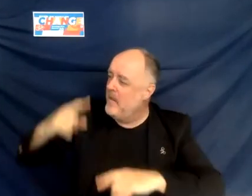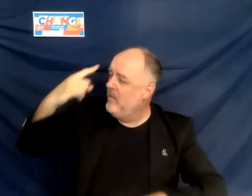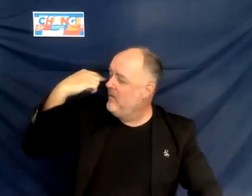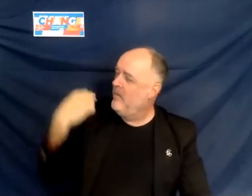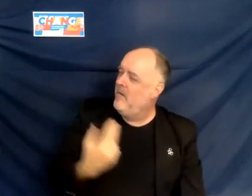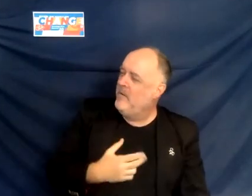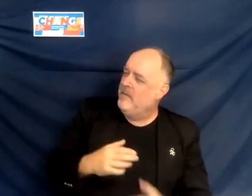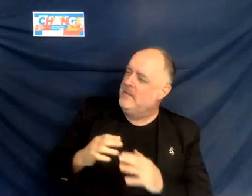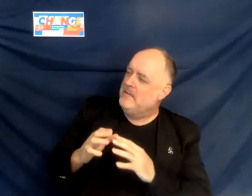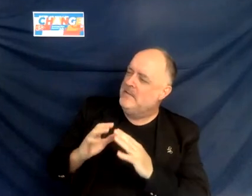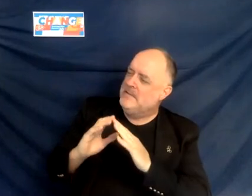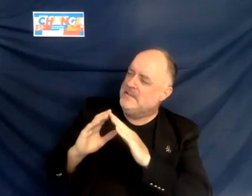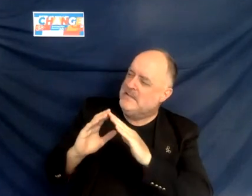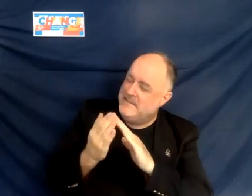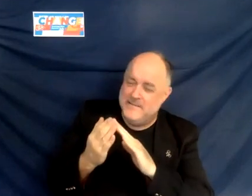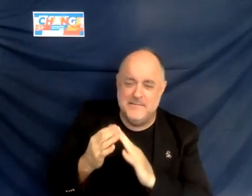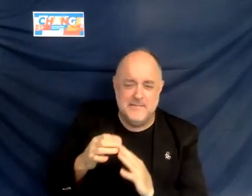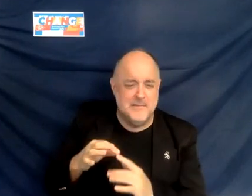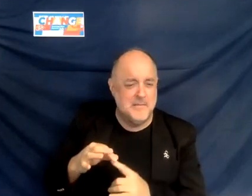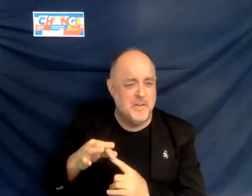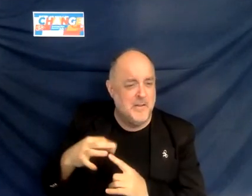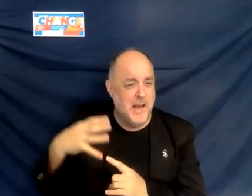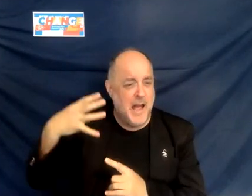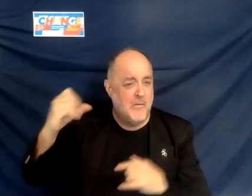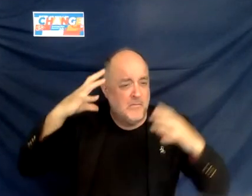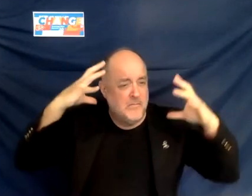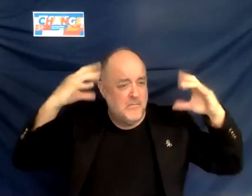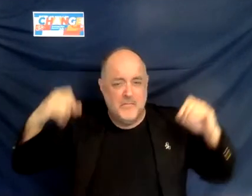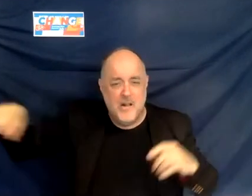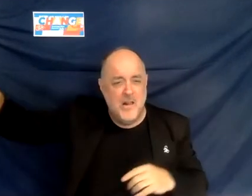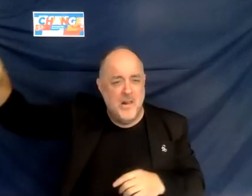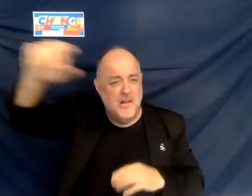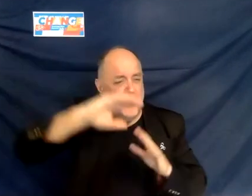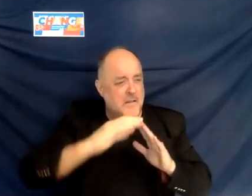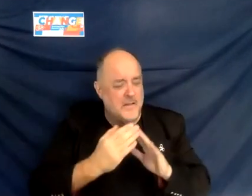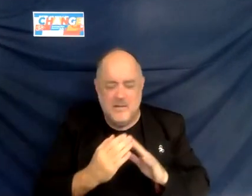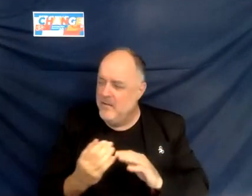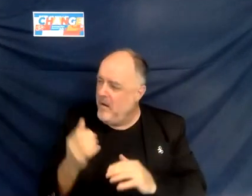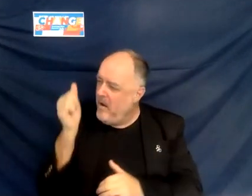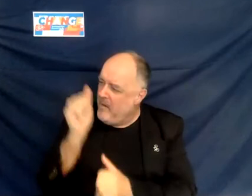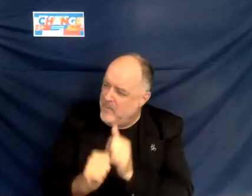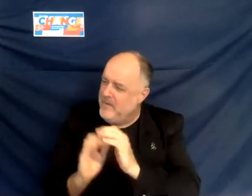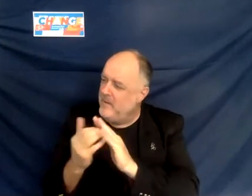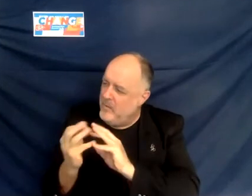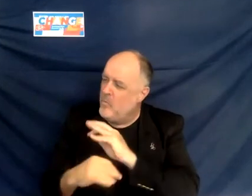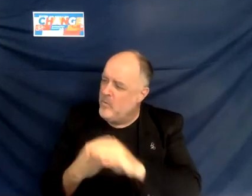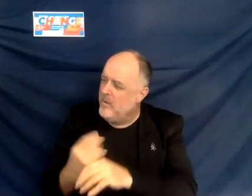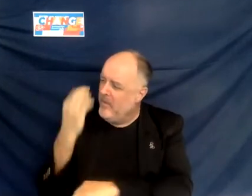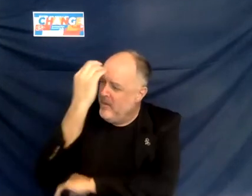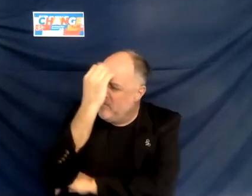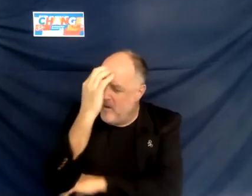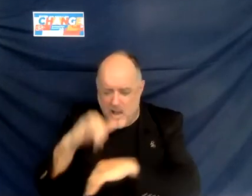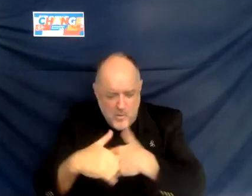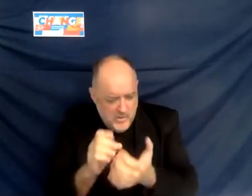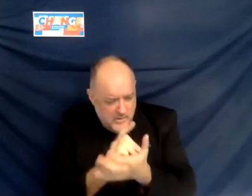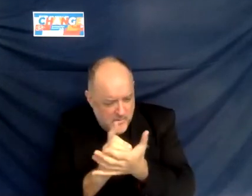especially outside of the Netherlands, are seeing this opportunity from the tragedy to rethink how we design spaces. And I think there are